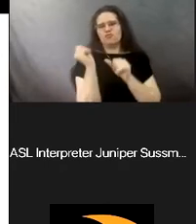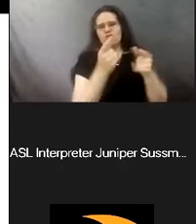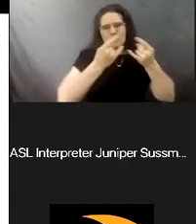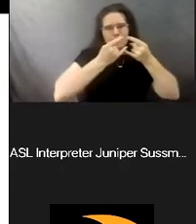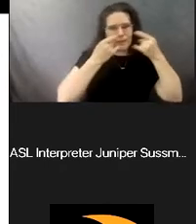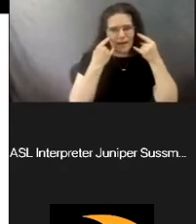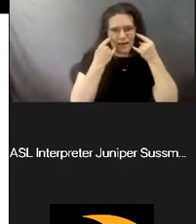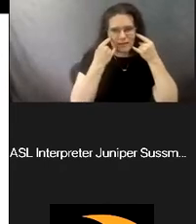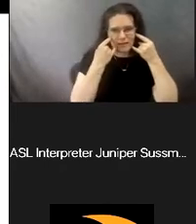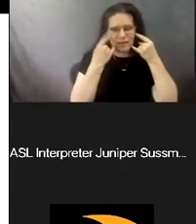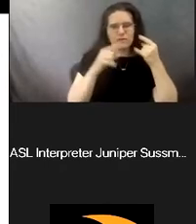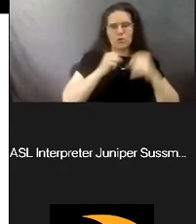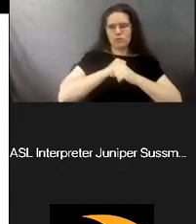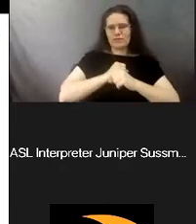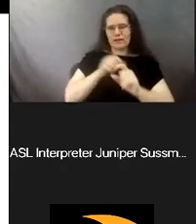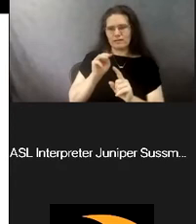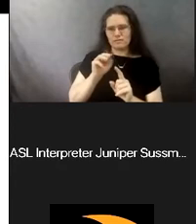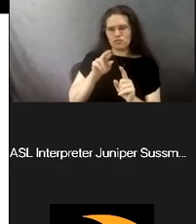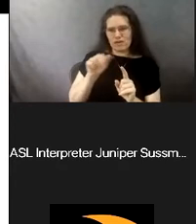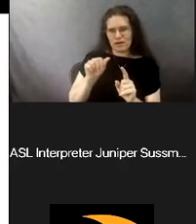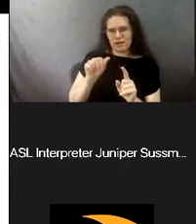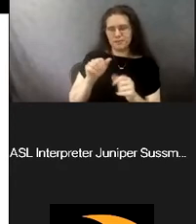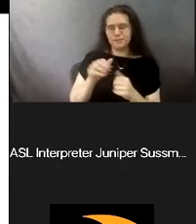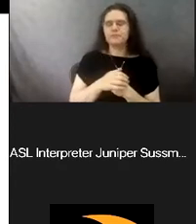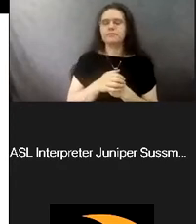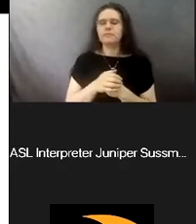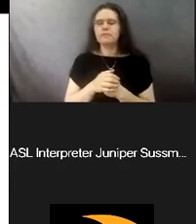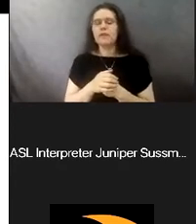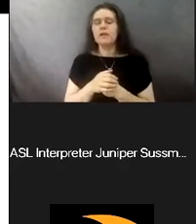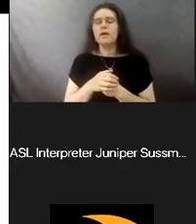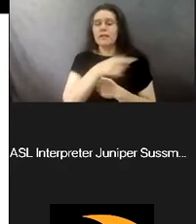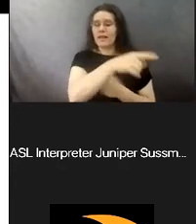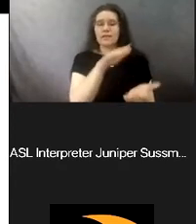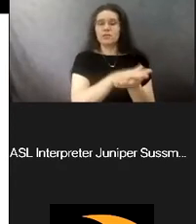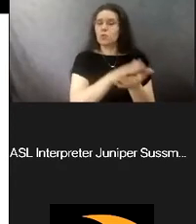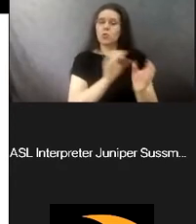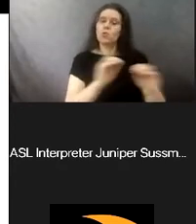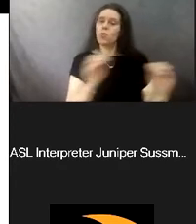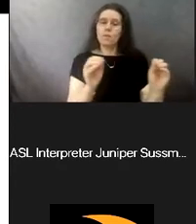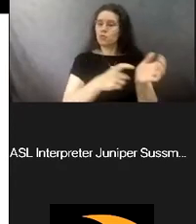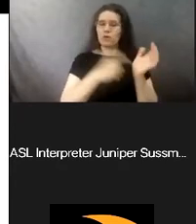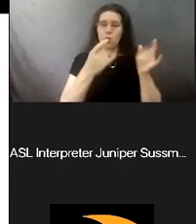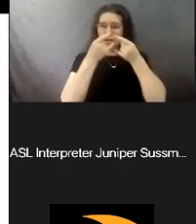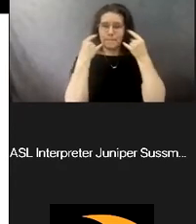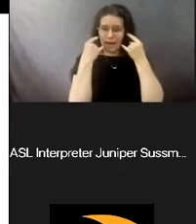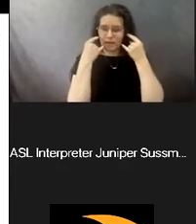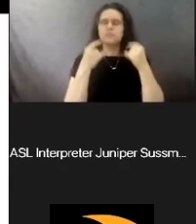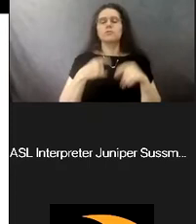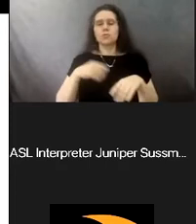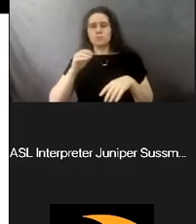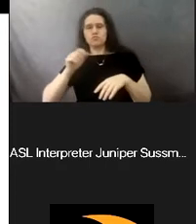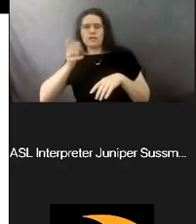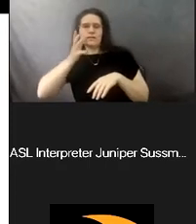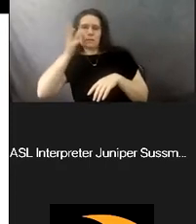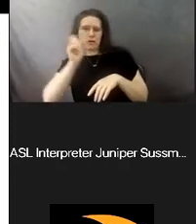school. Upon learning that the school mask mandate had been removed, Maria's parents asked her school to require masking to keep